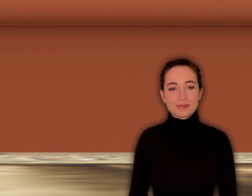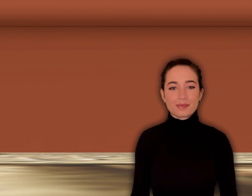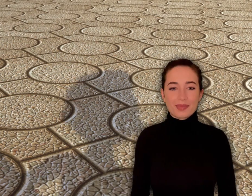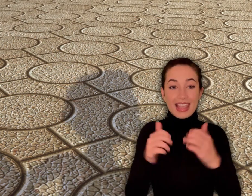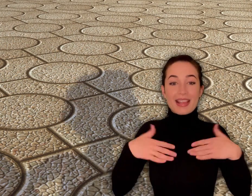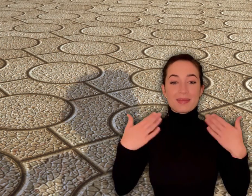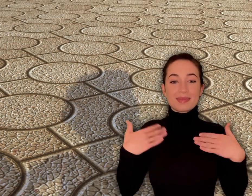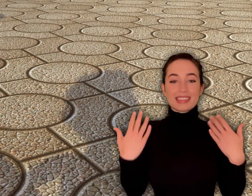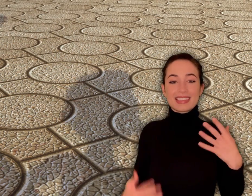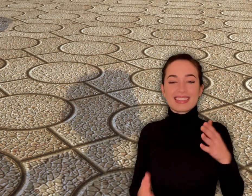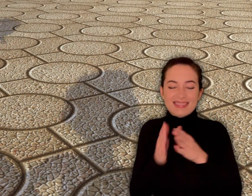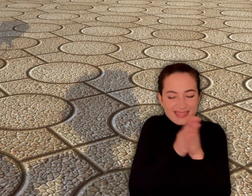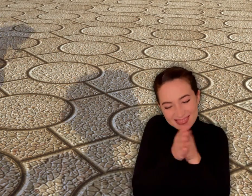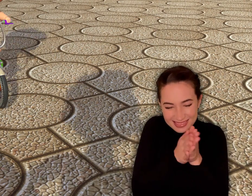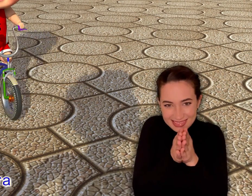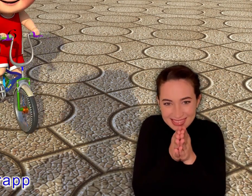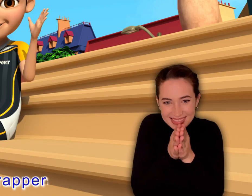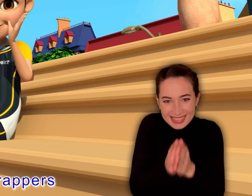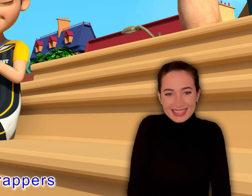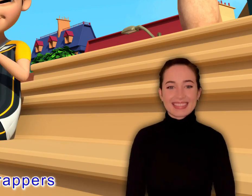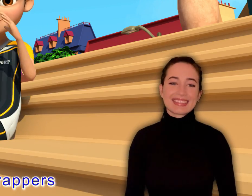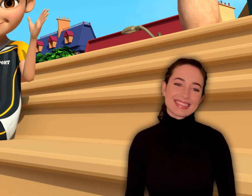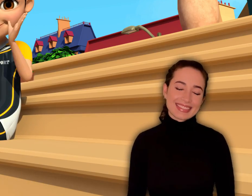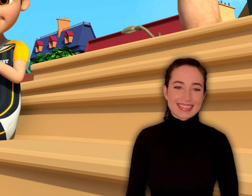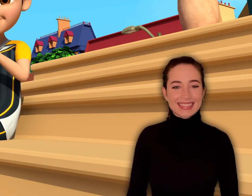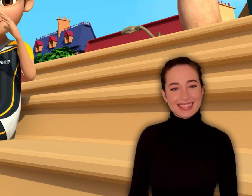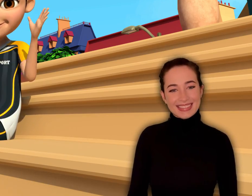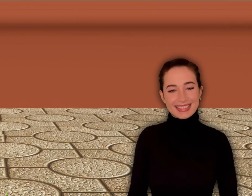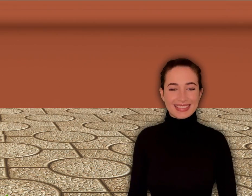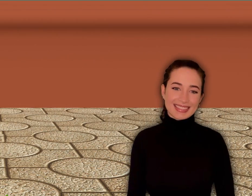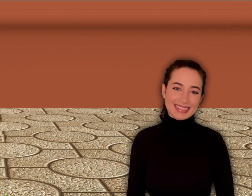scrapers with happiness and wall